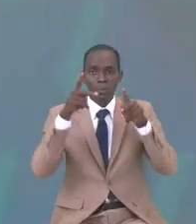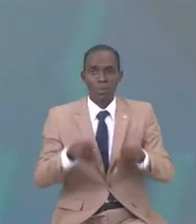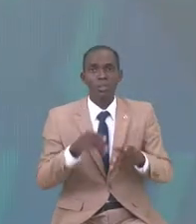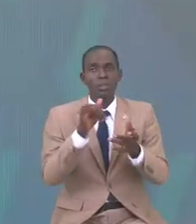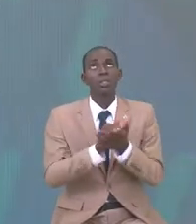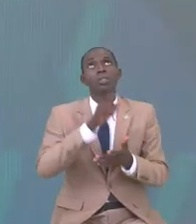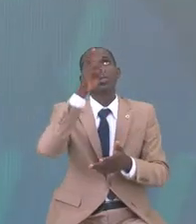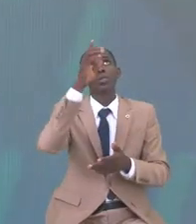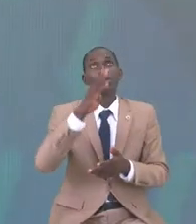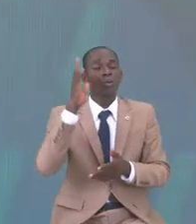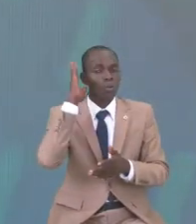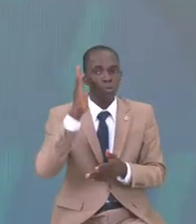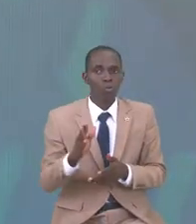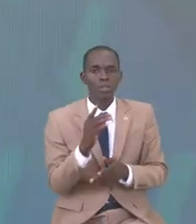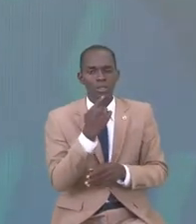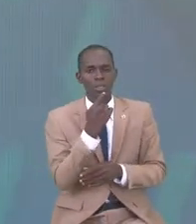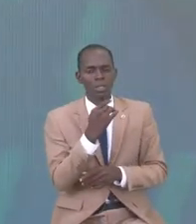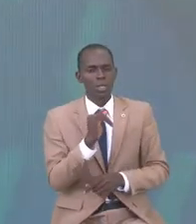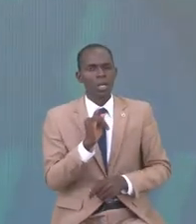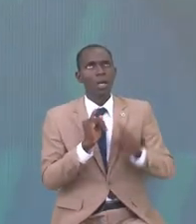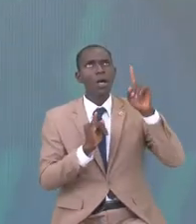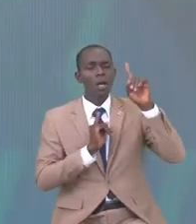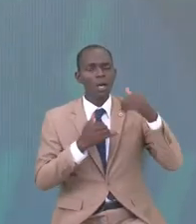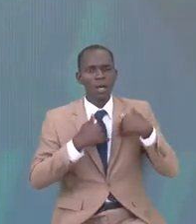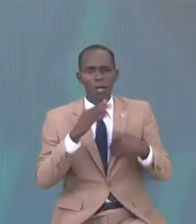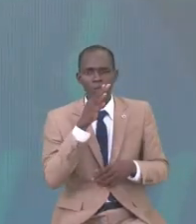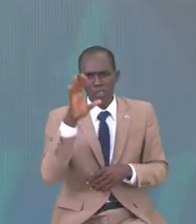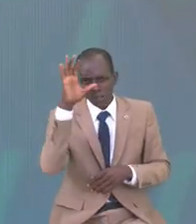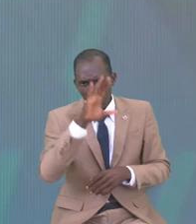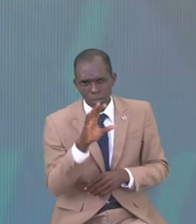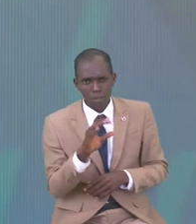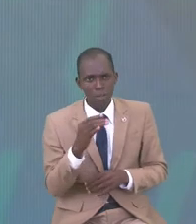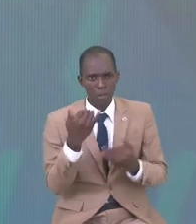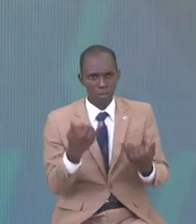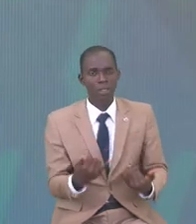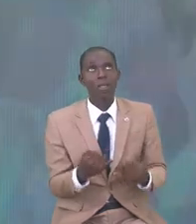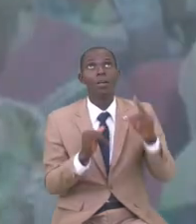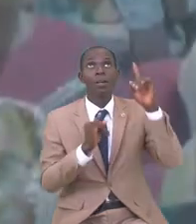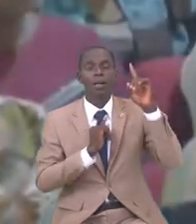God will say, I've been searching, I've been looking, now I got you.